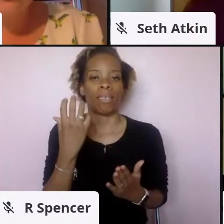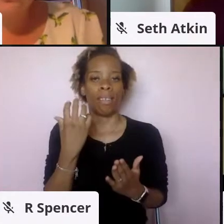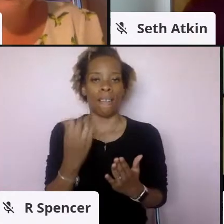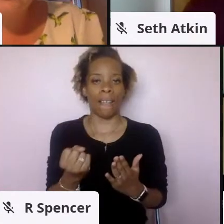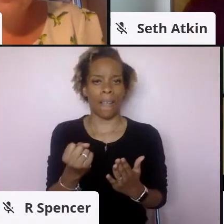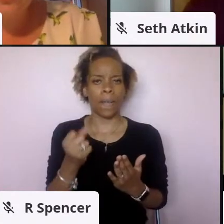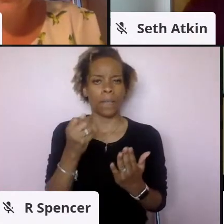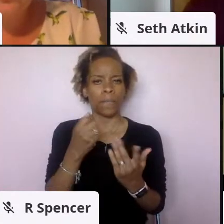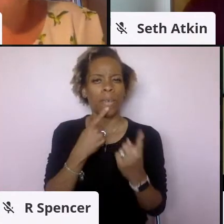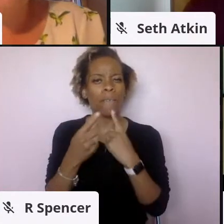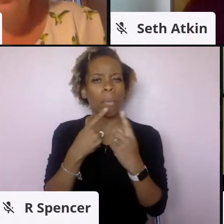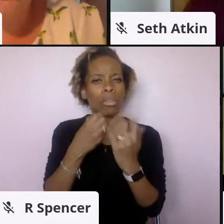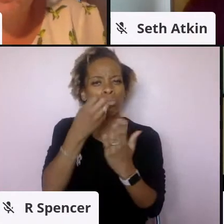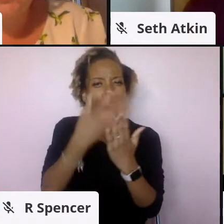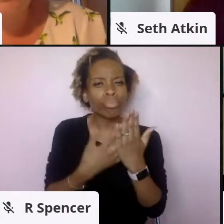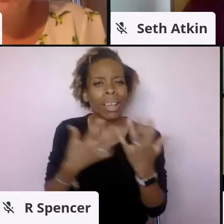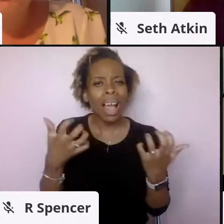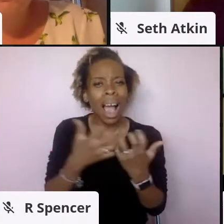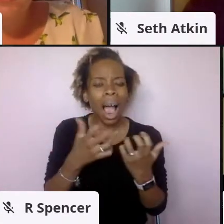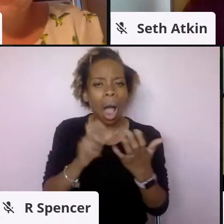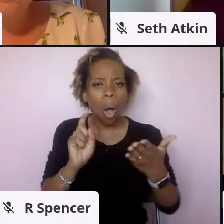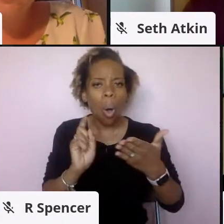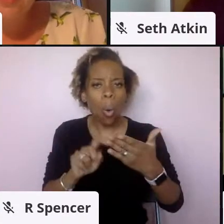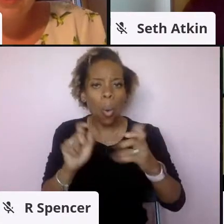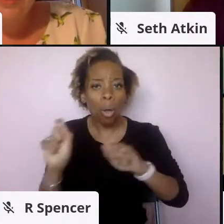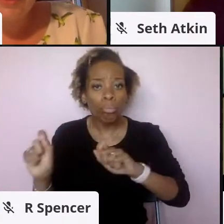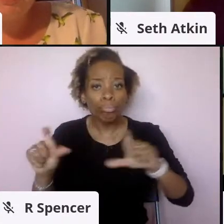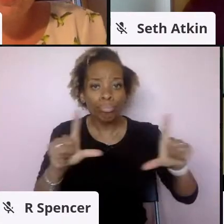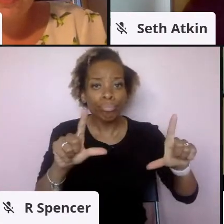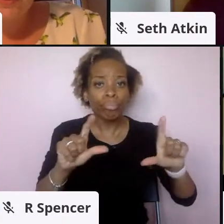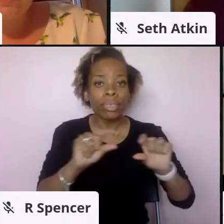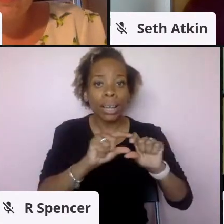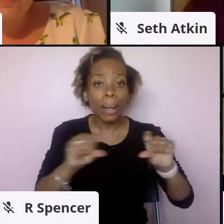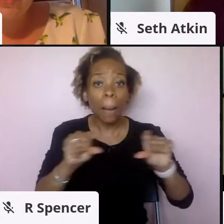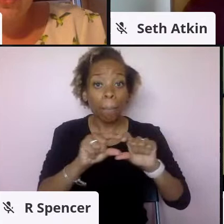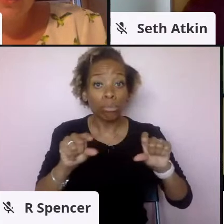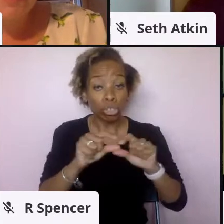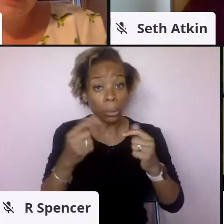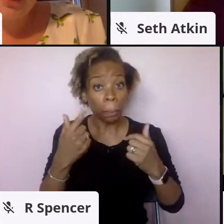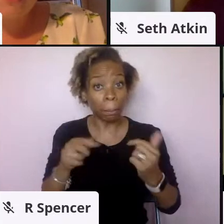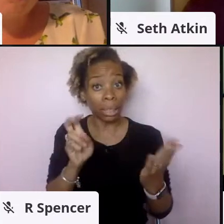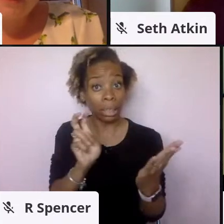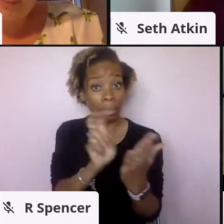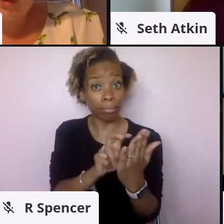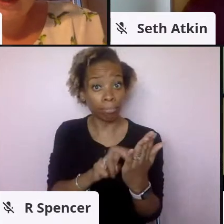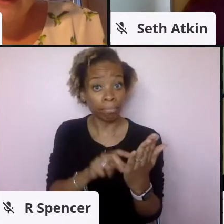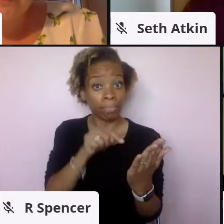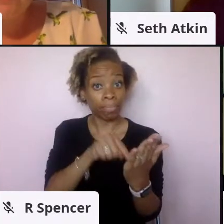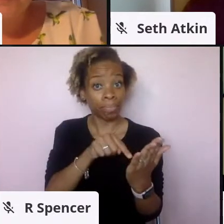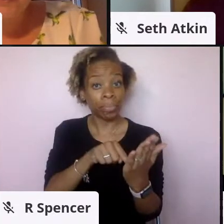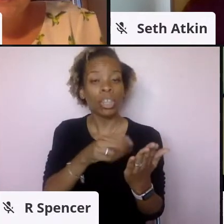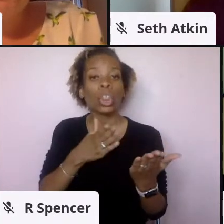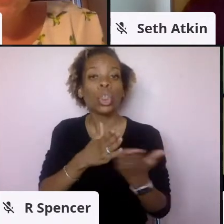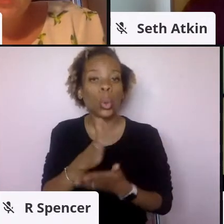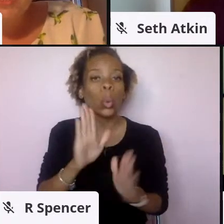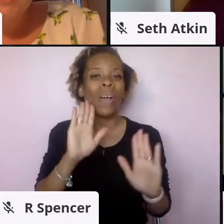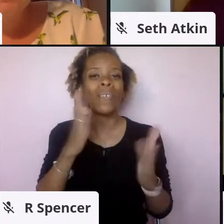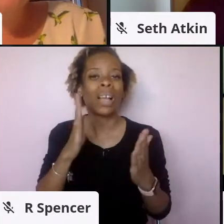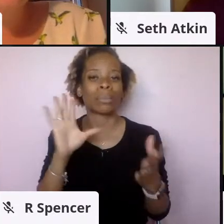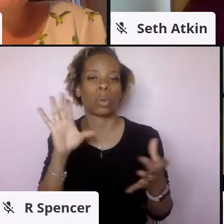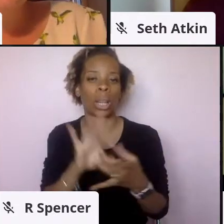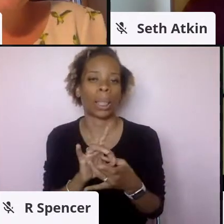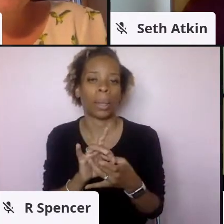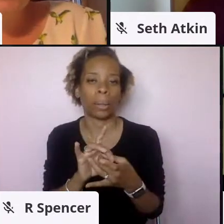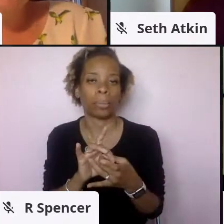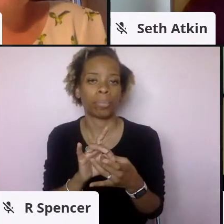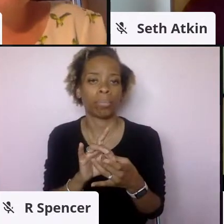to get your closed captions up have been provided, but they are available on the Facebook link specifically. And